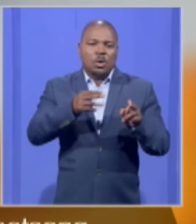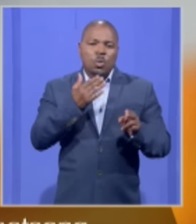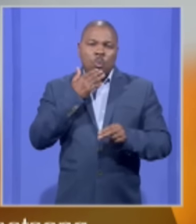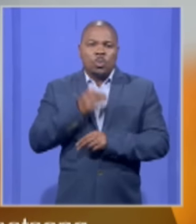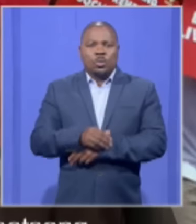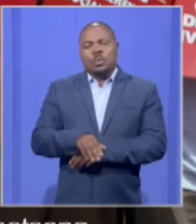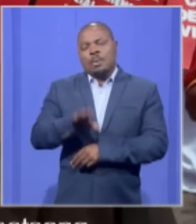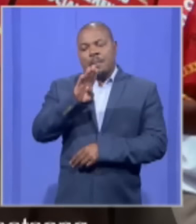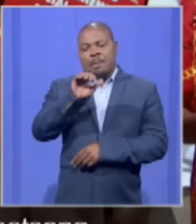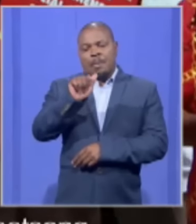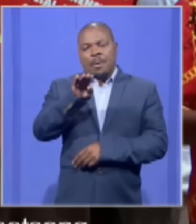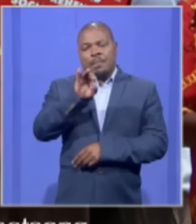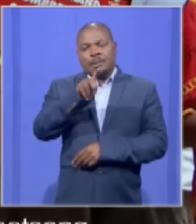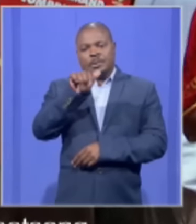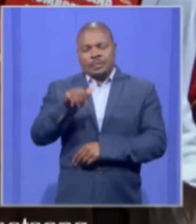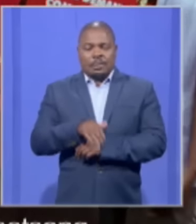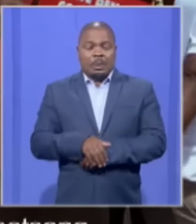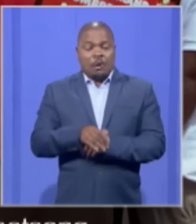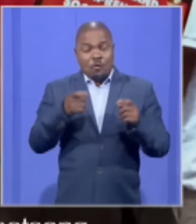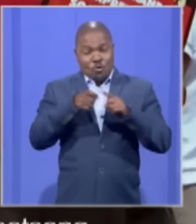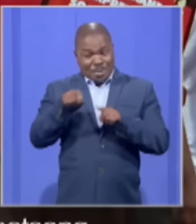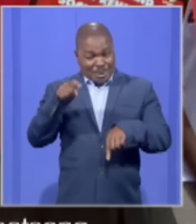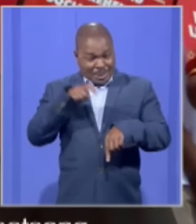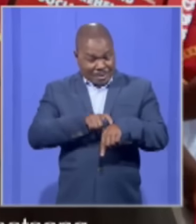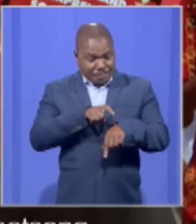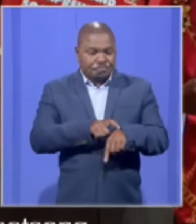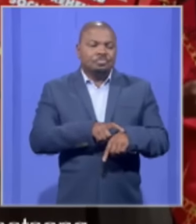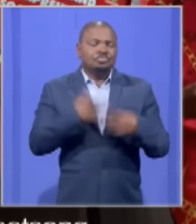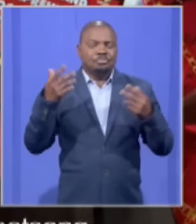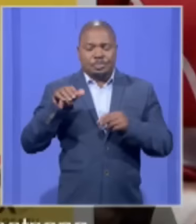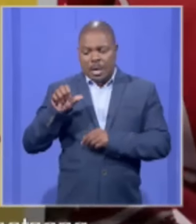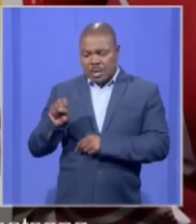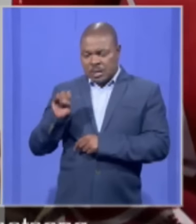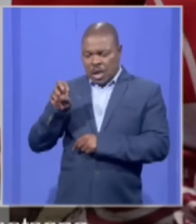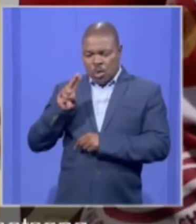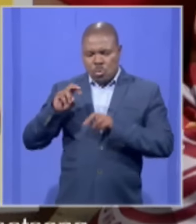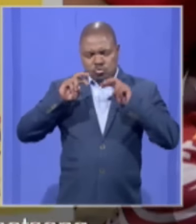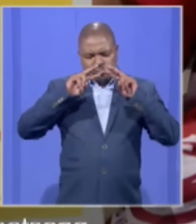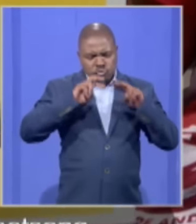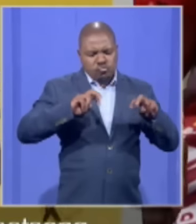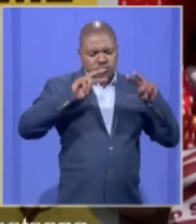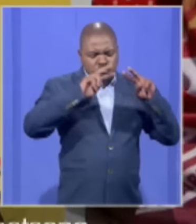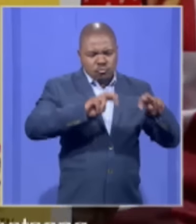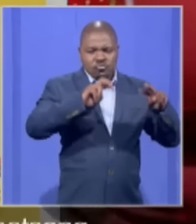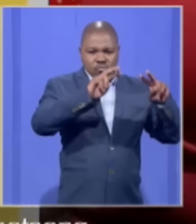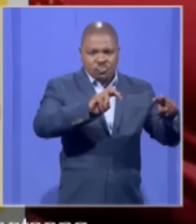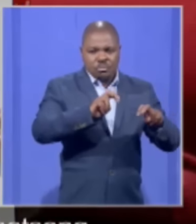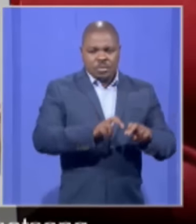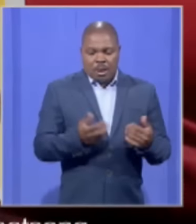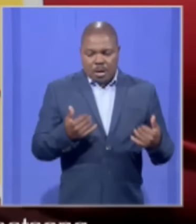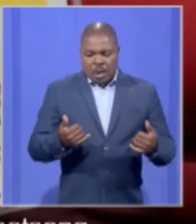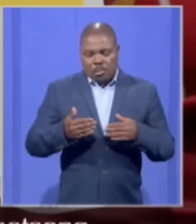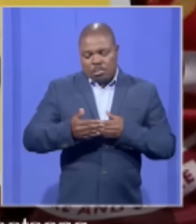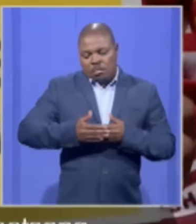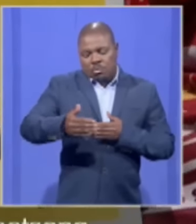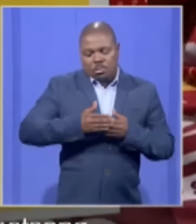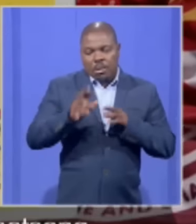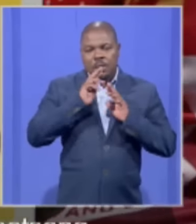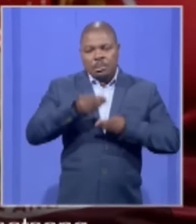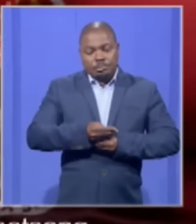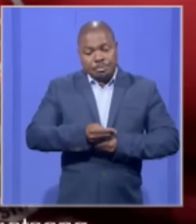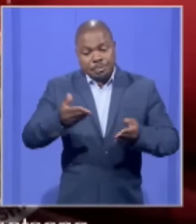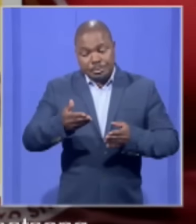Deokaran. Mme fa e sale ka motse o dipatlisiso tsa SIU di ne tsa tswelela, mme mo pegelong ya nakwana lephata